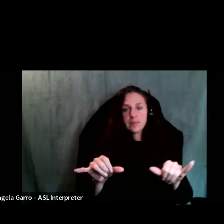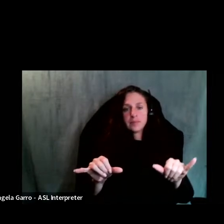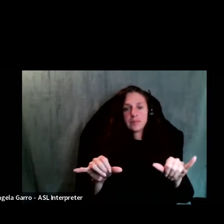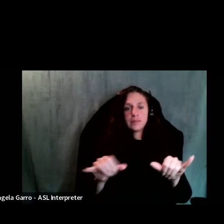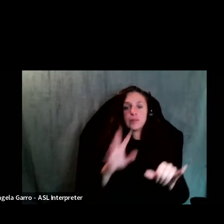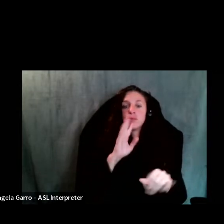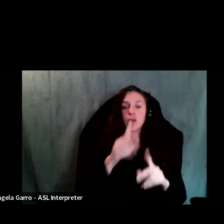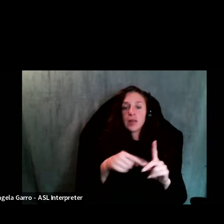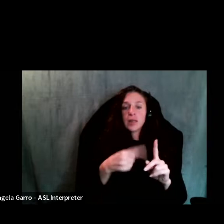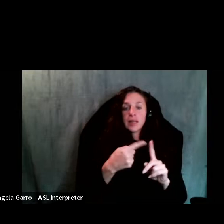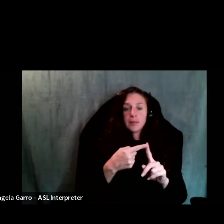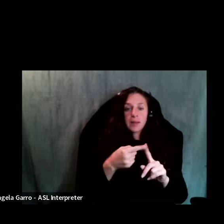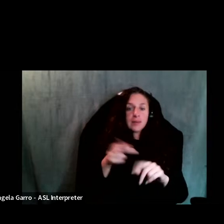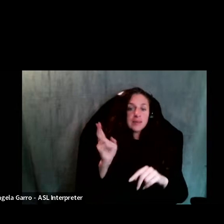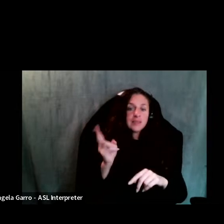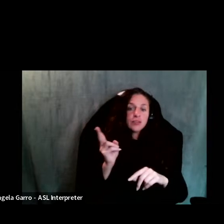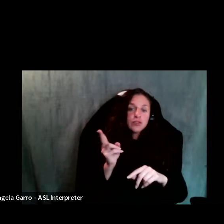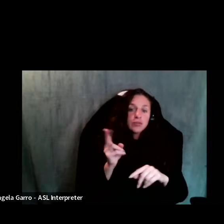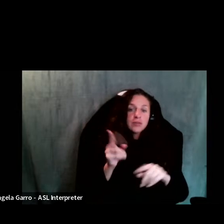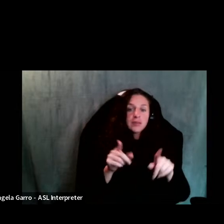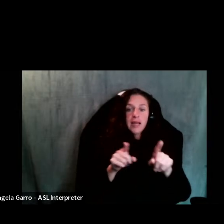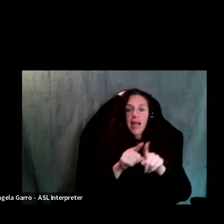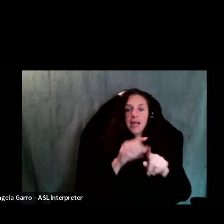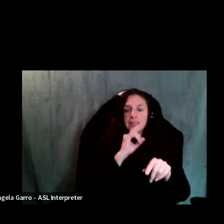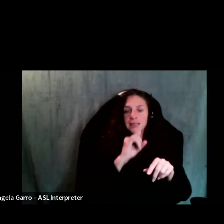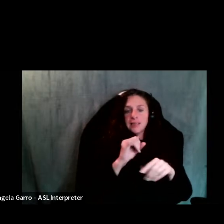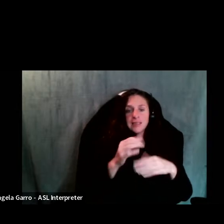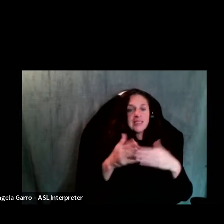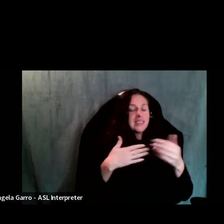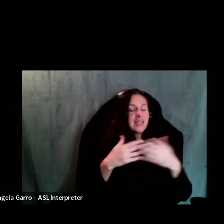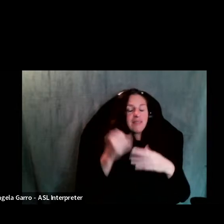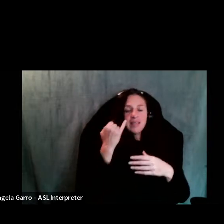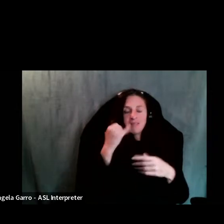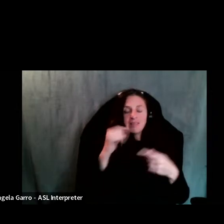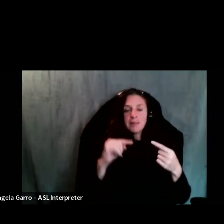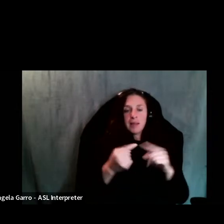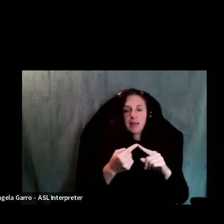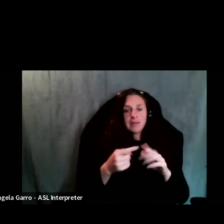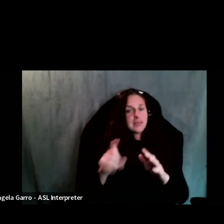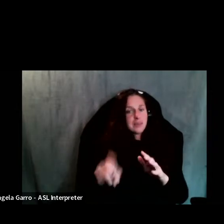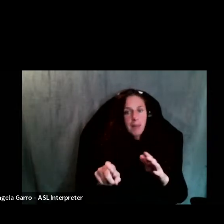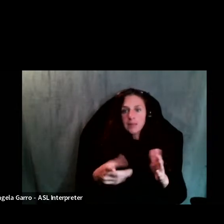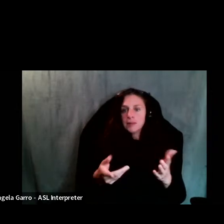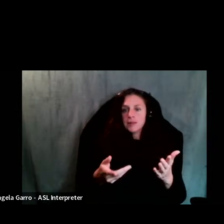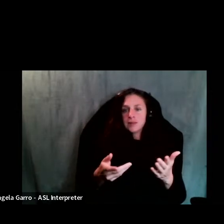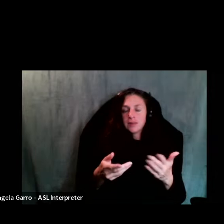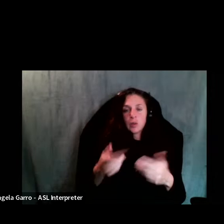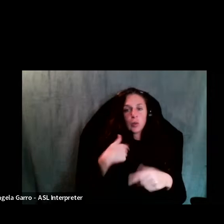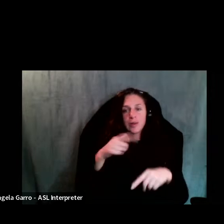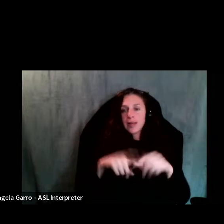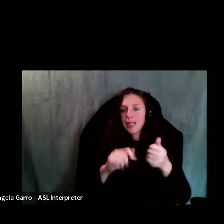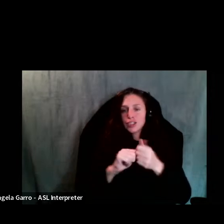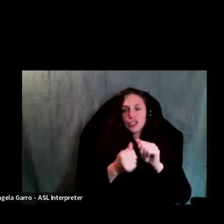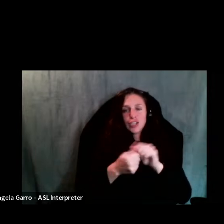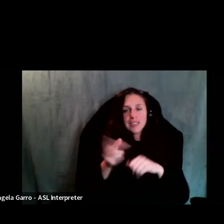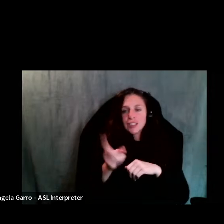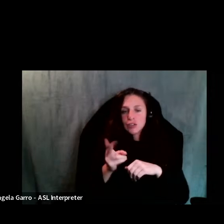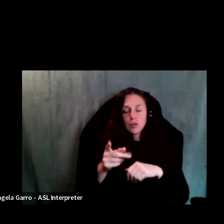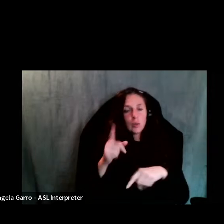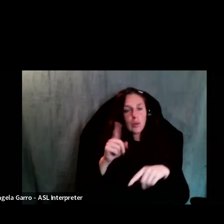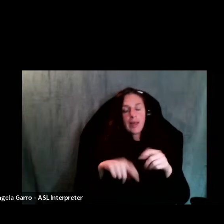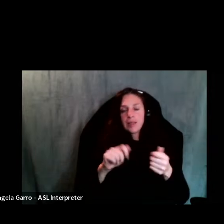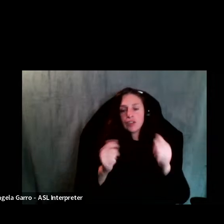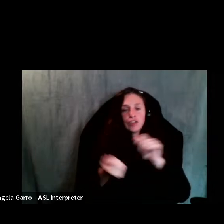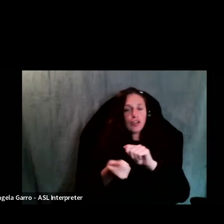Talking about history as is, even if it's painful, it's a must. We cannot change the history. We cannot alternate